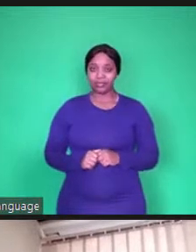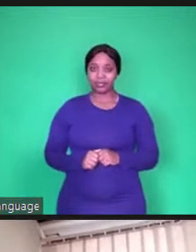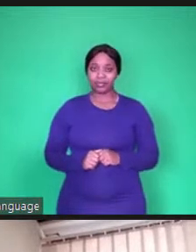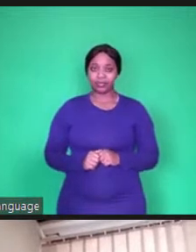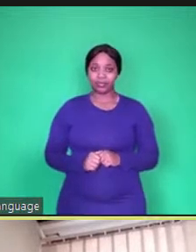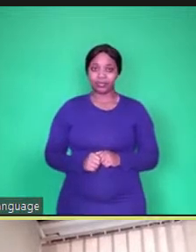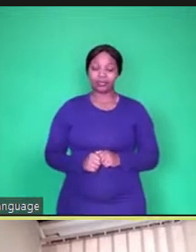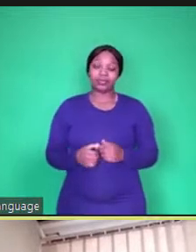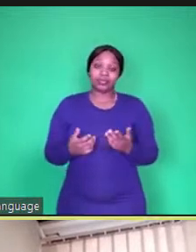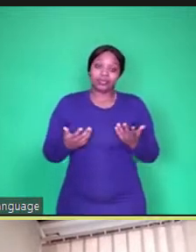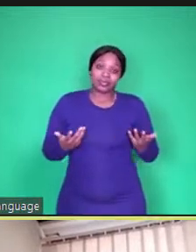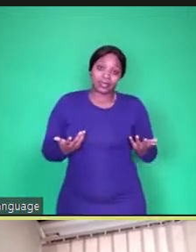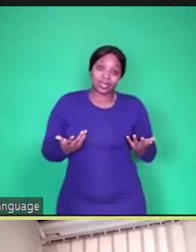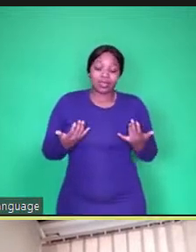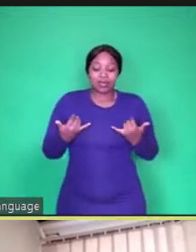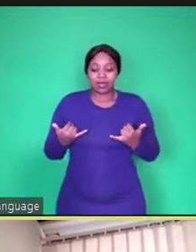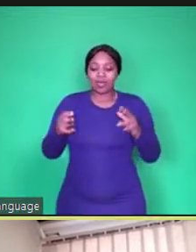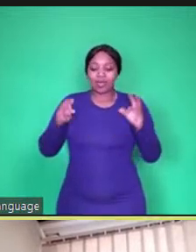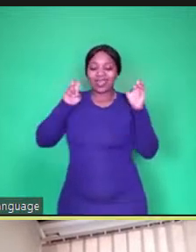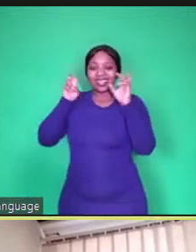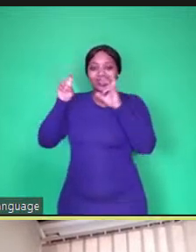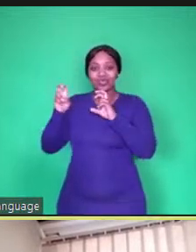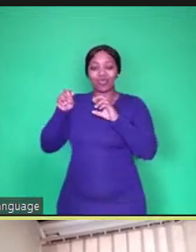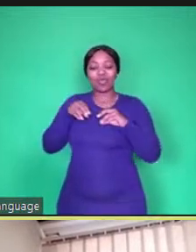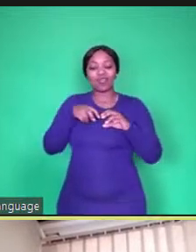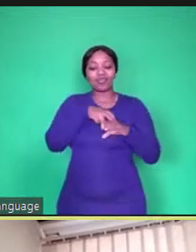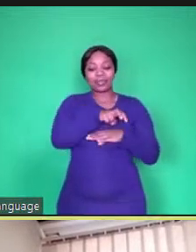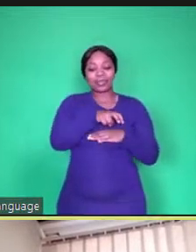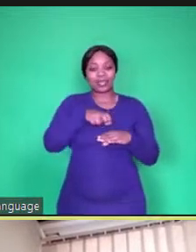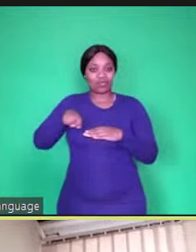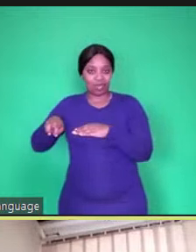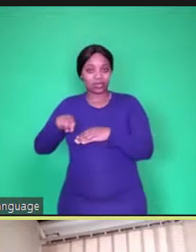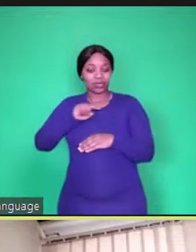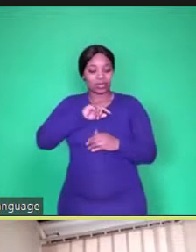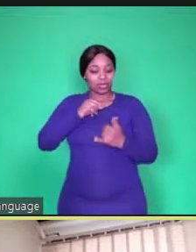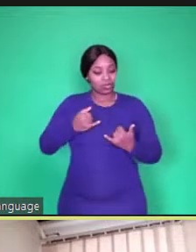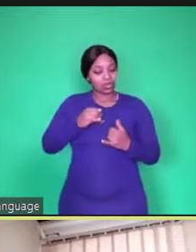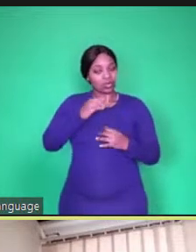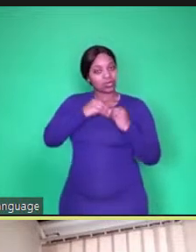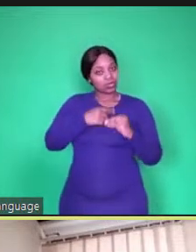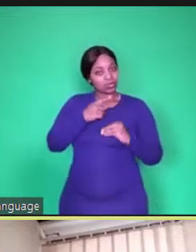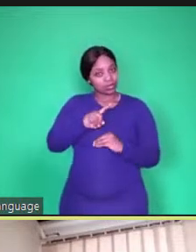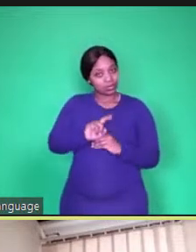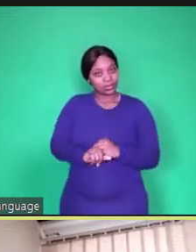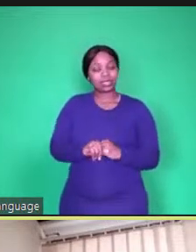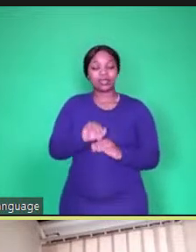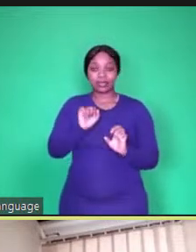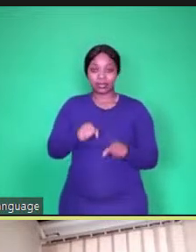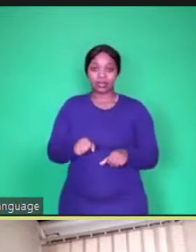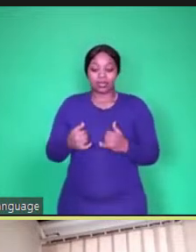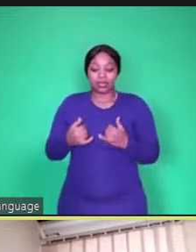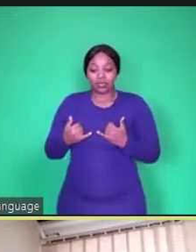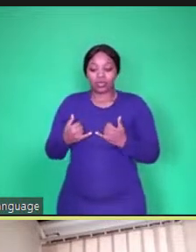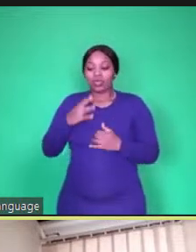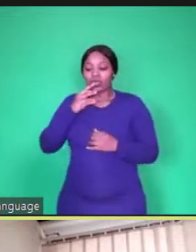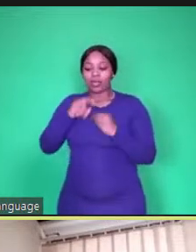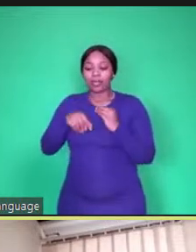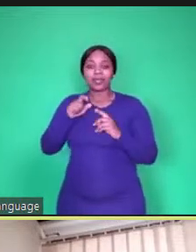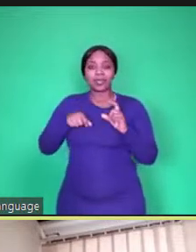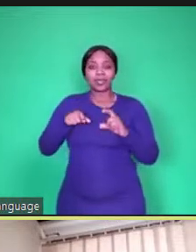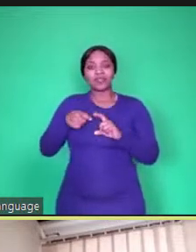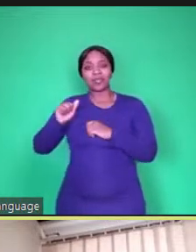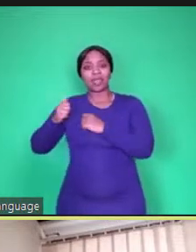Then let us come to the issue of migration. Hence, today we're talking about that. As much as we talk about the cross-border, we talk about the